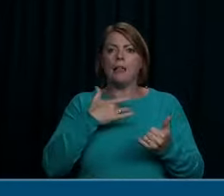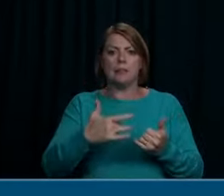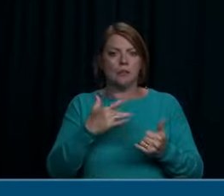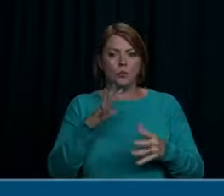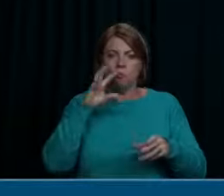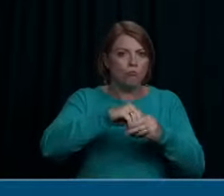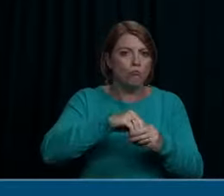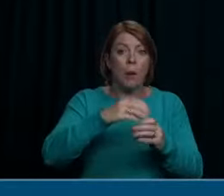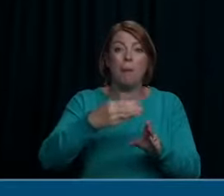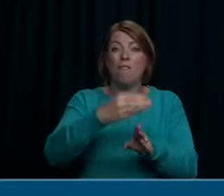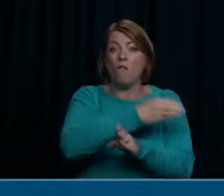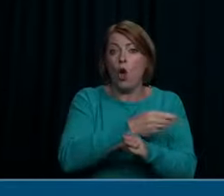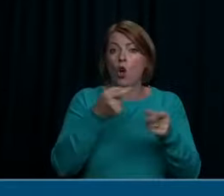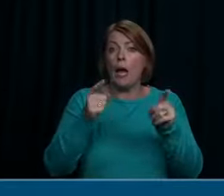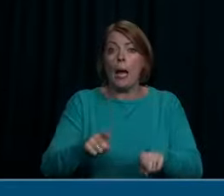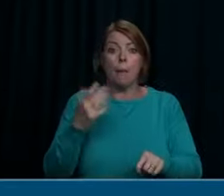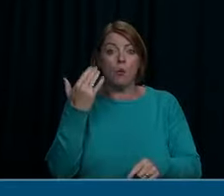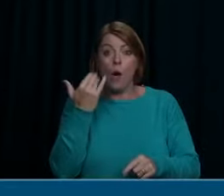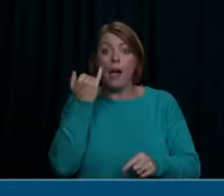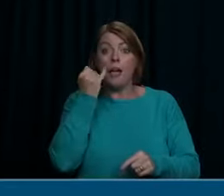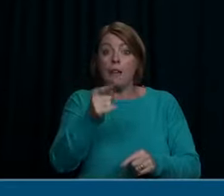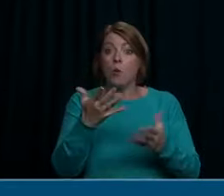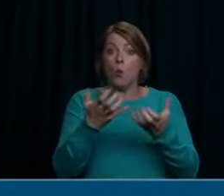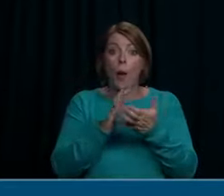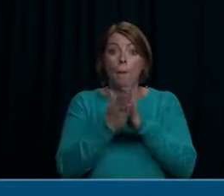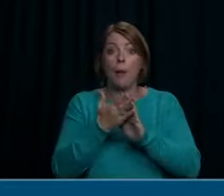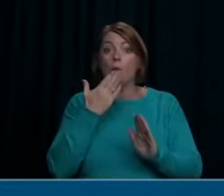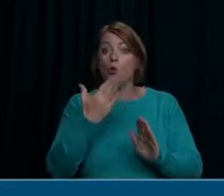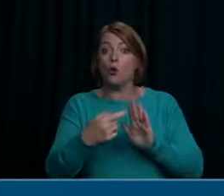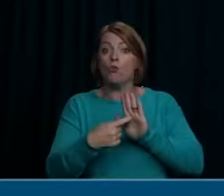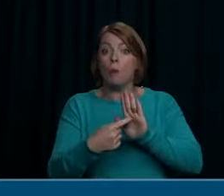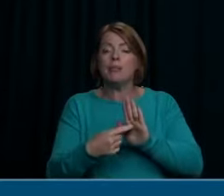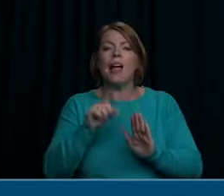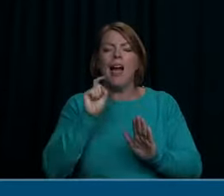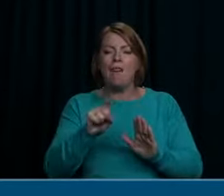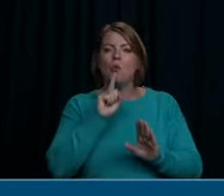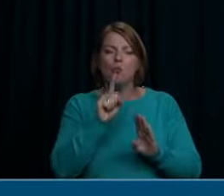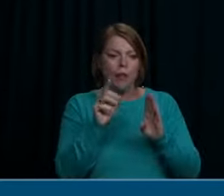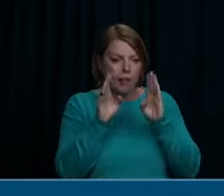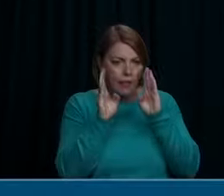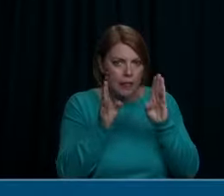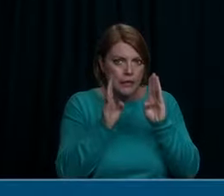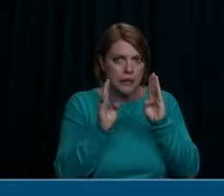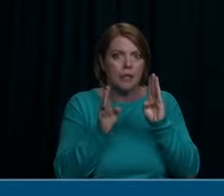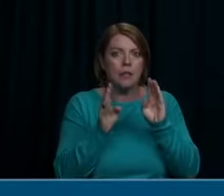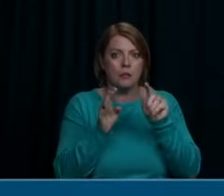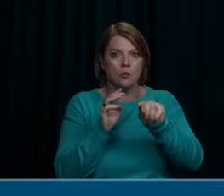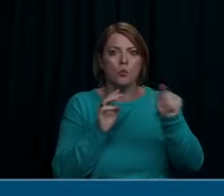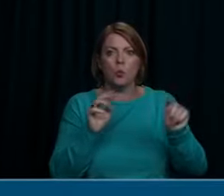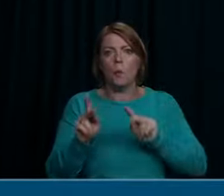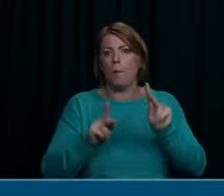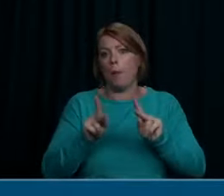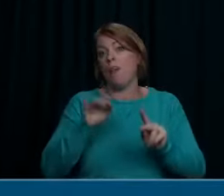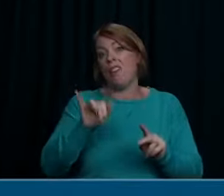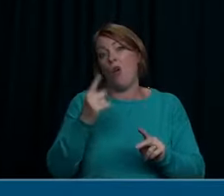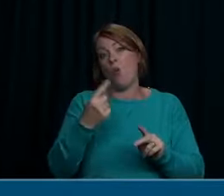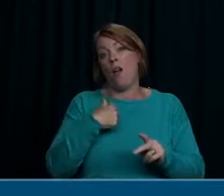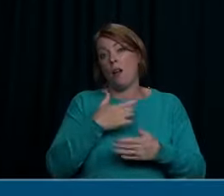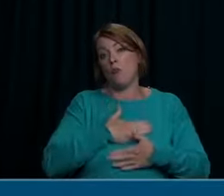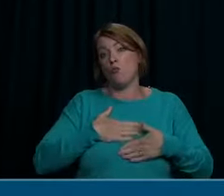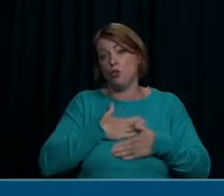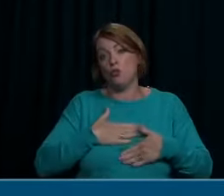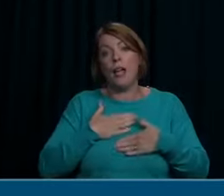happening because what you have to be a good representative is a good listener. And that's one thing that I appreciate about myself is